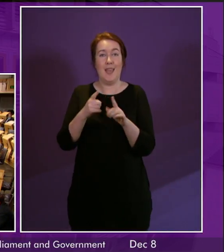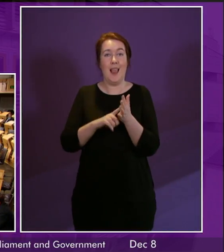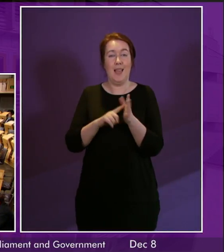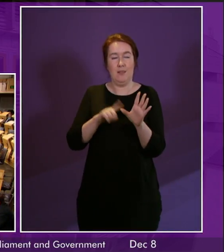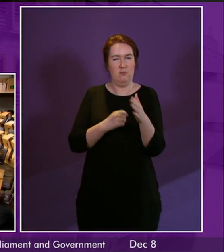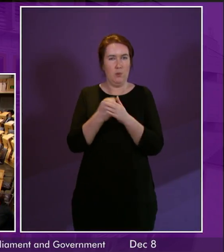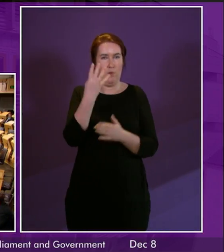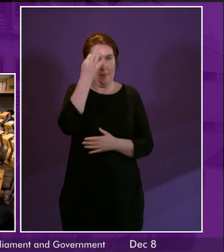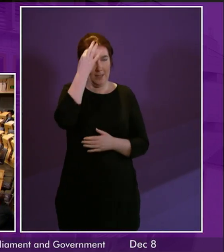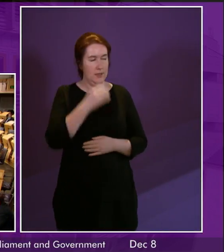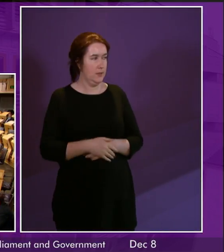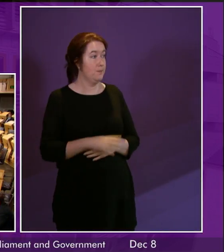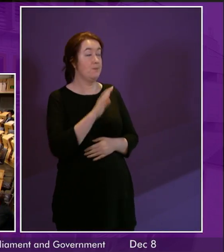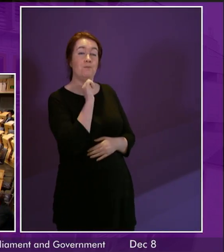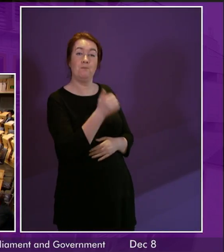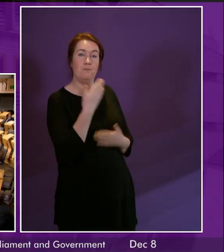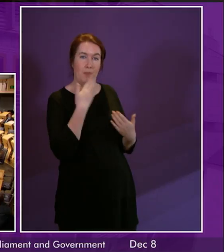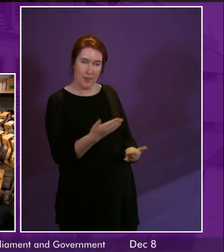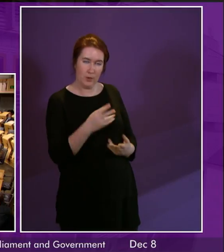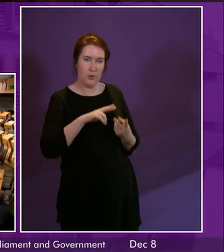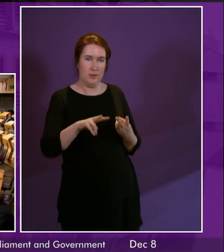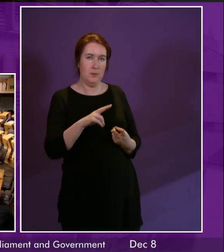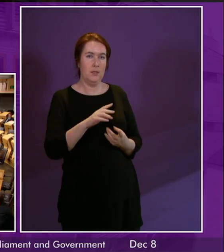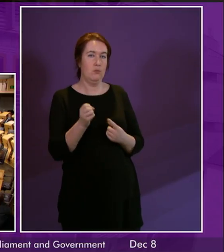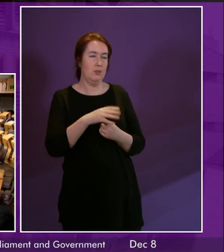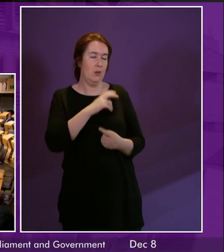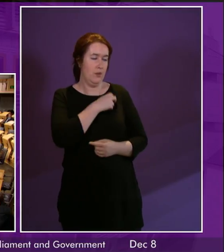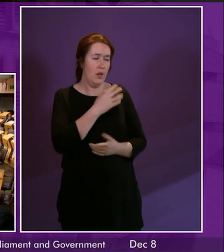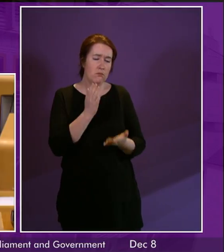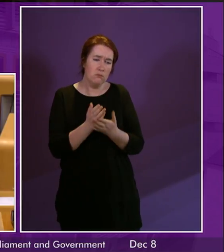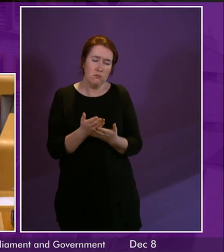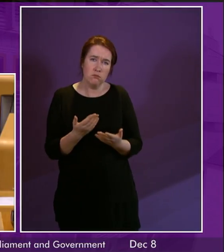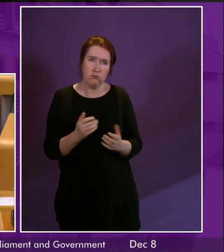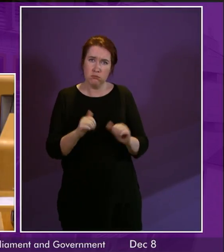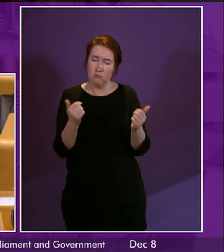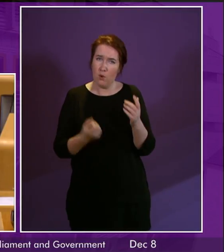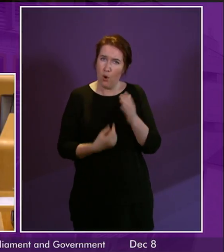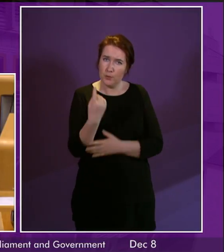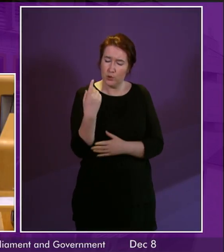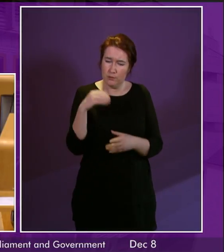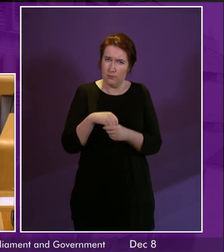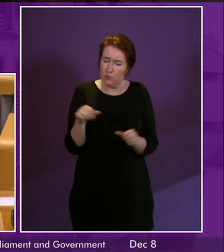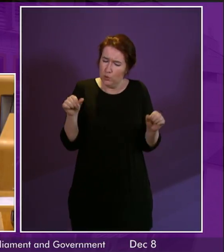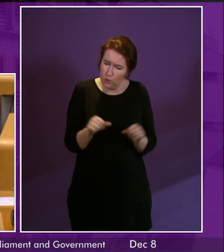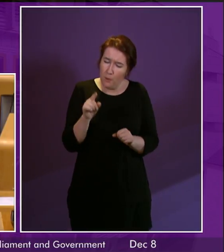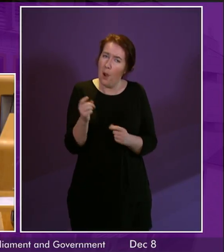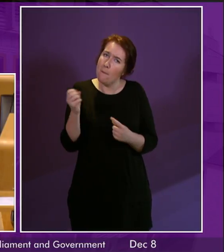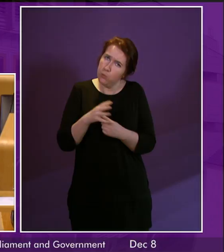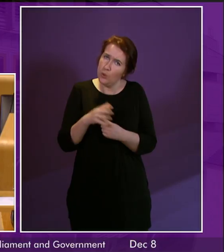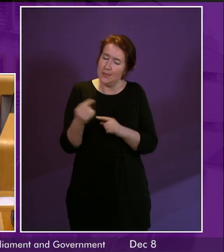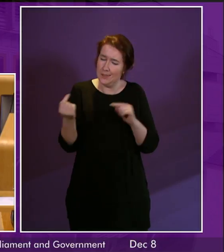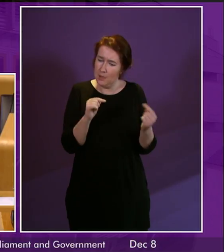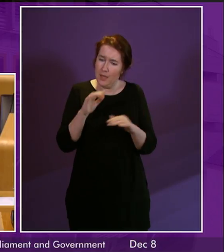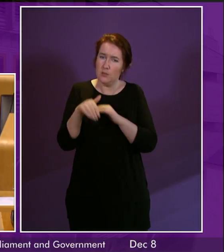Thank you, Deputy Presiding Officer. I do welcome the opportunity to take part in this short but important debate